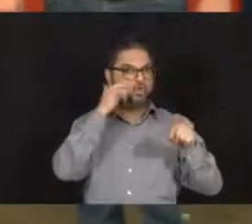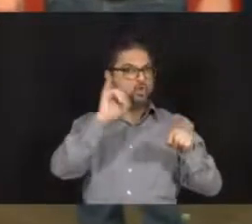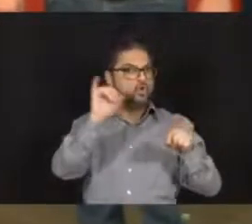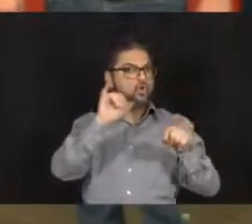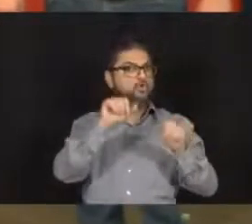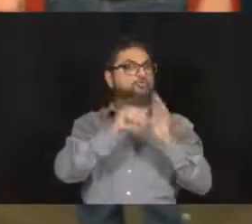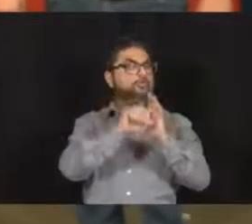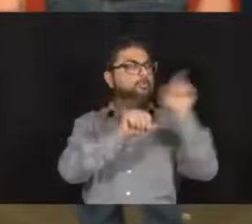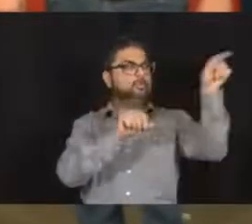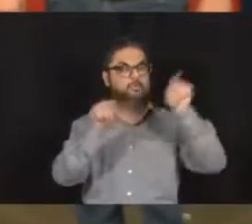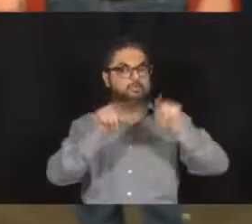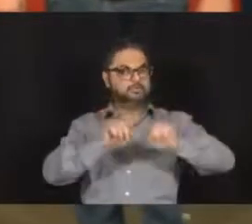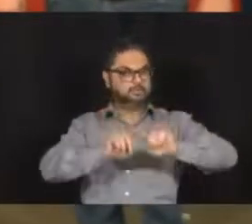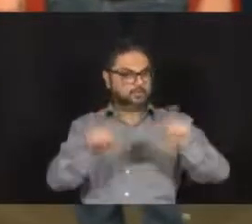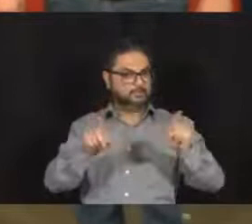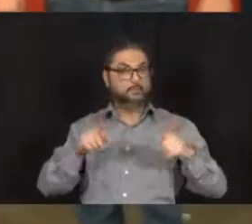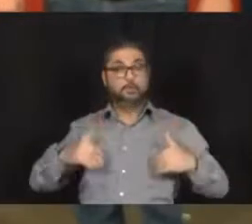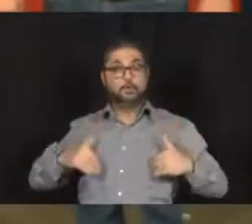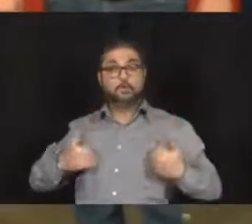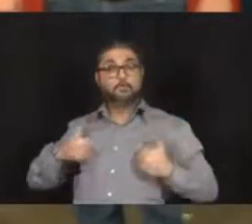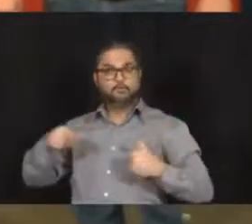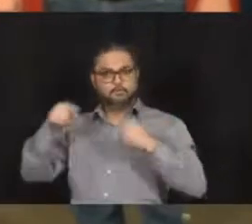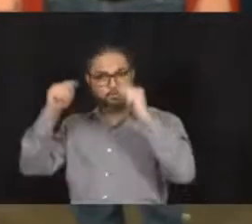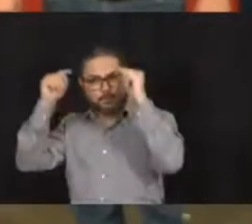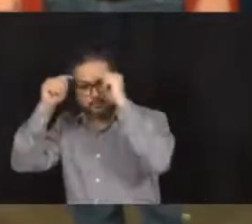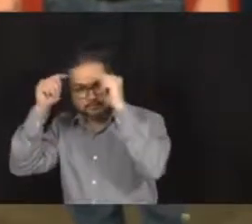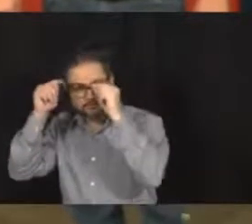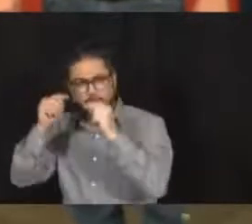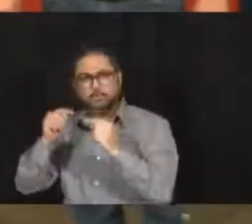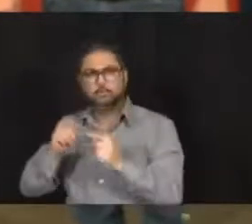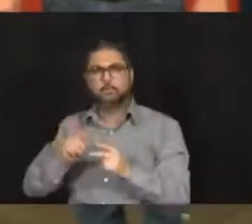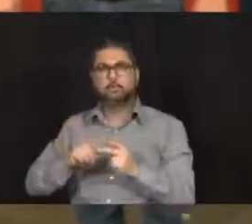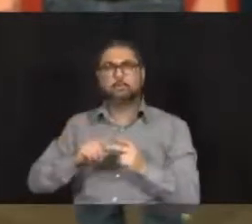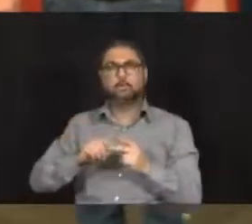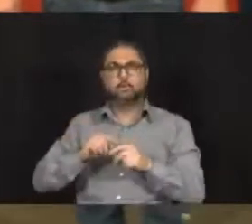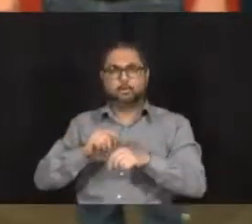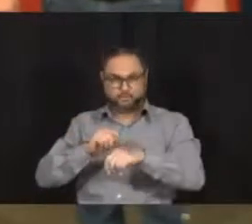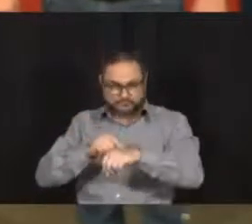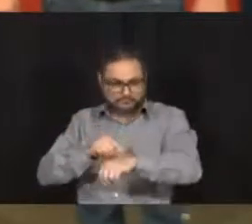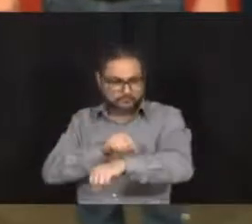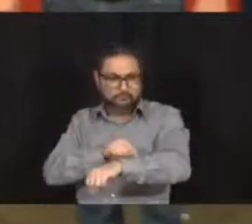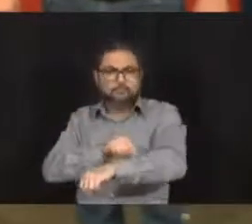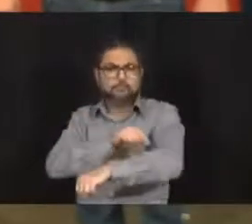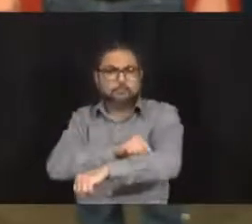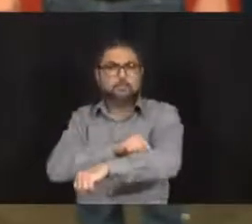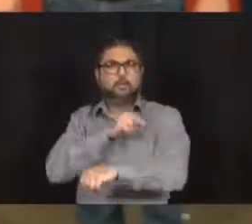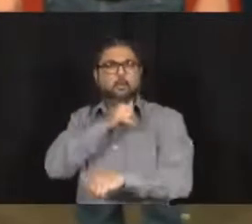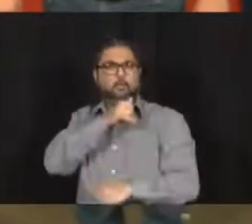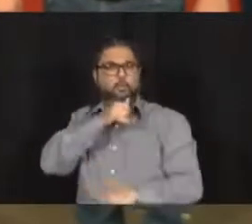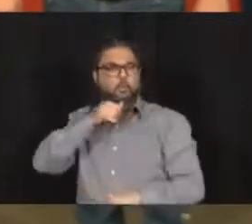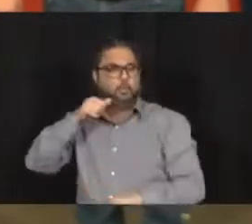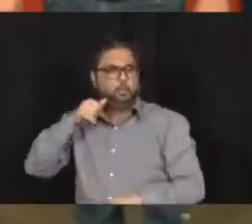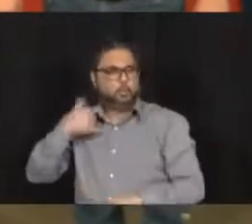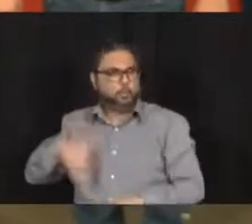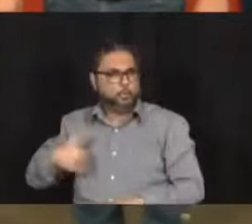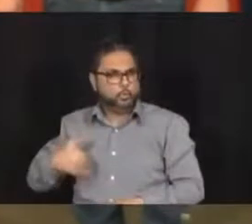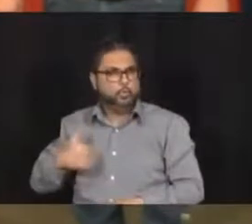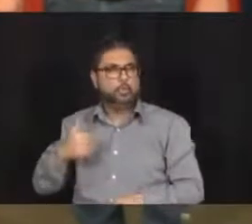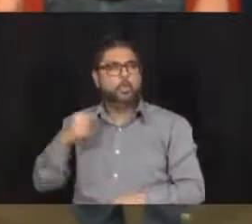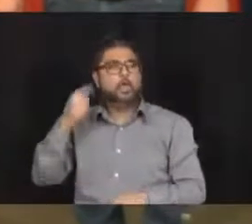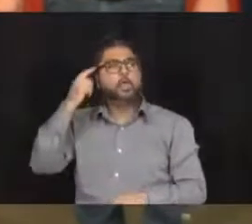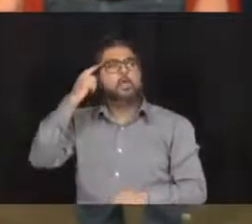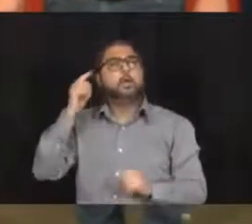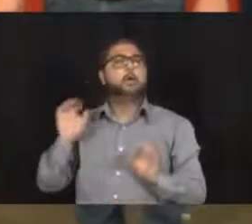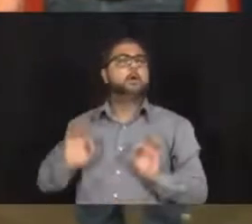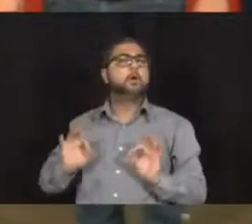joint aches, it can be headaches, it can be other things that they might not typically think would be symptoms of COVID. We have expanded those